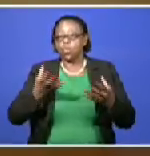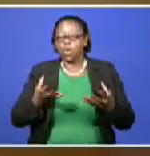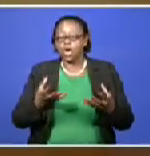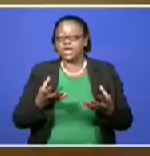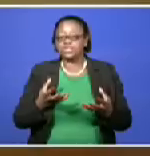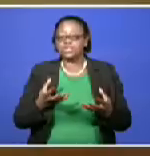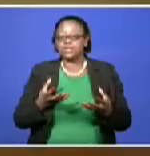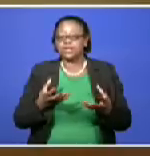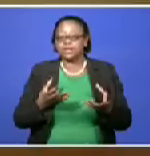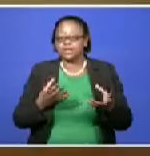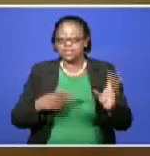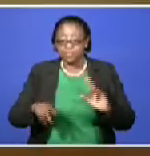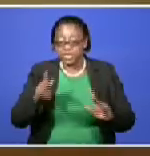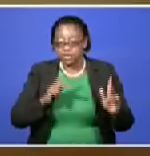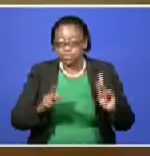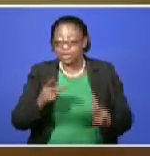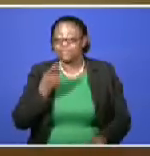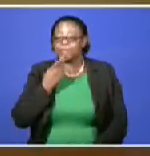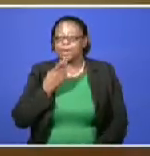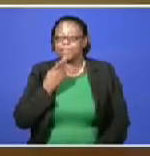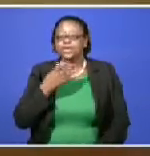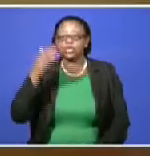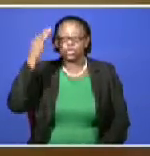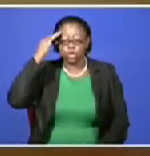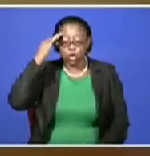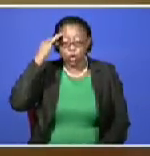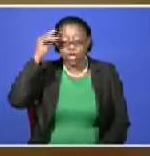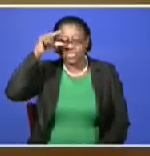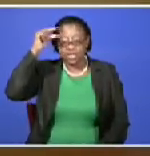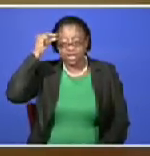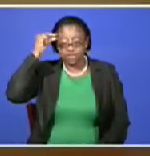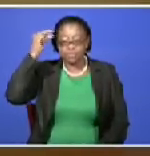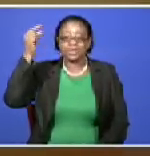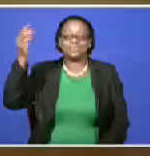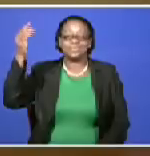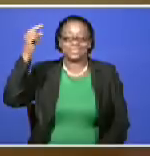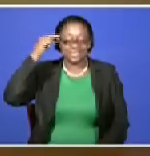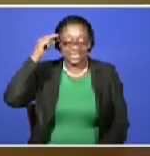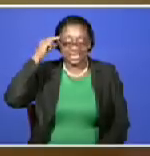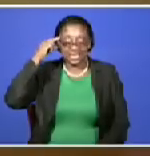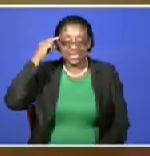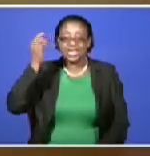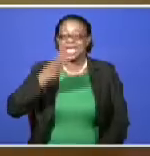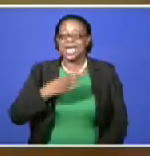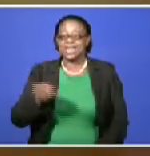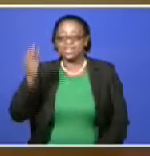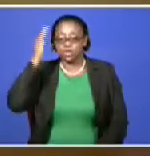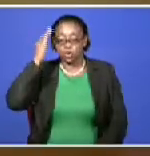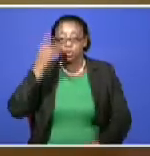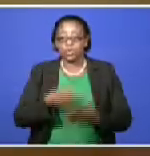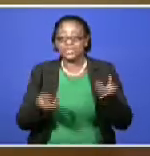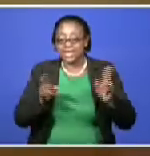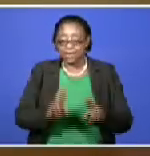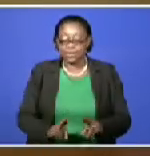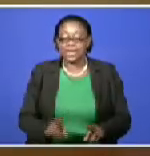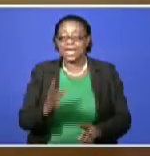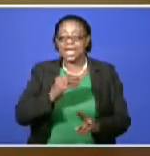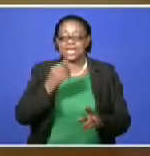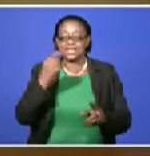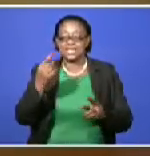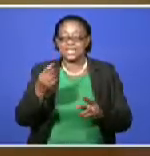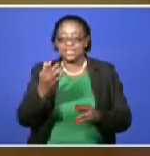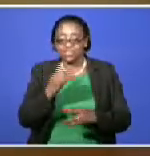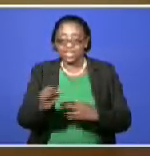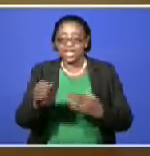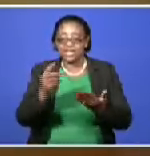assure the public that the government is concerned, the government is mindful, we are in talks with them, we are encouraging them to have a